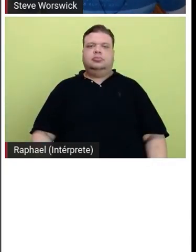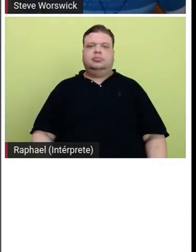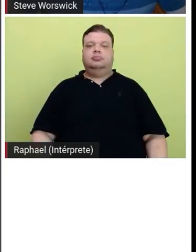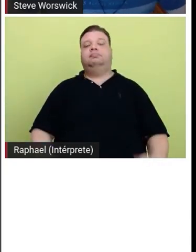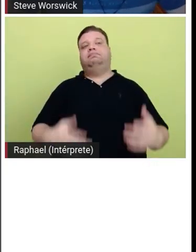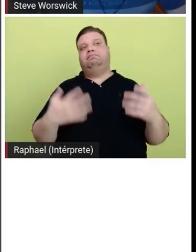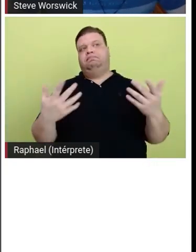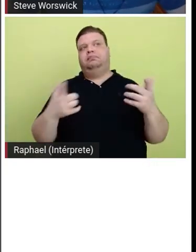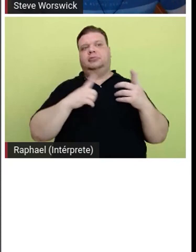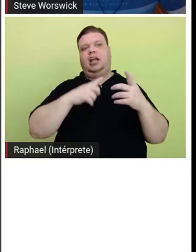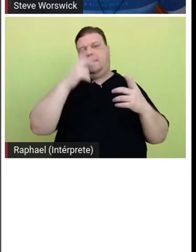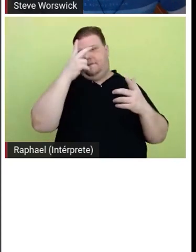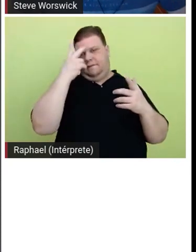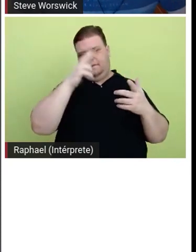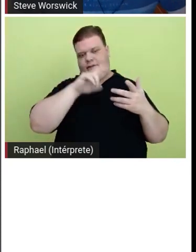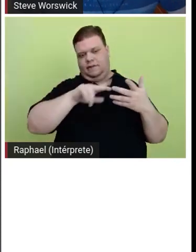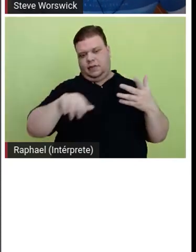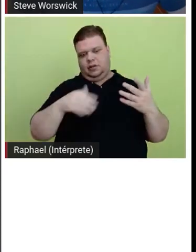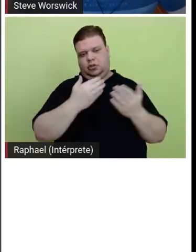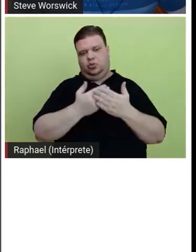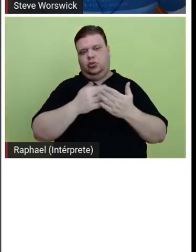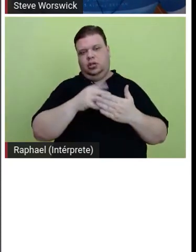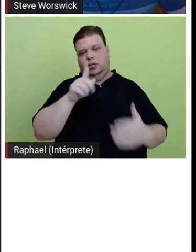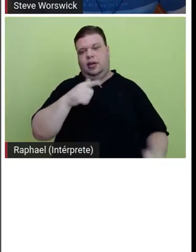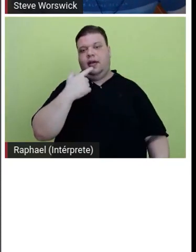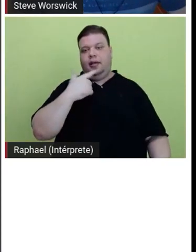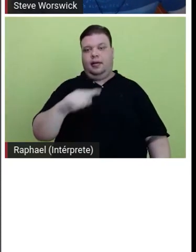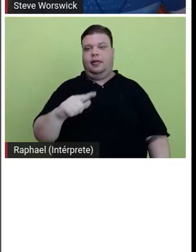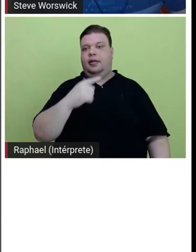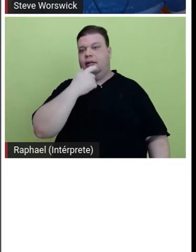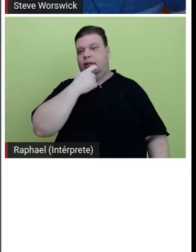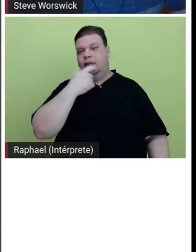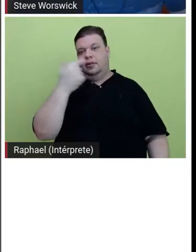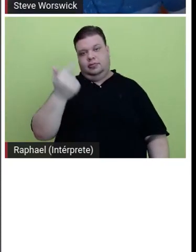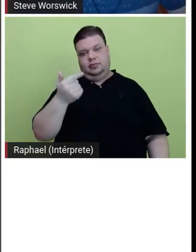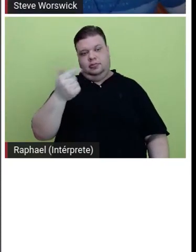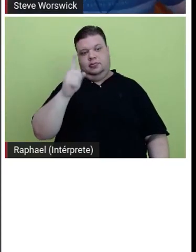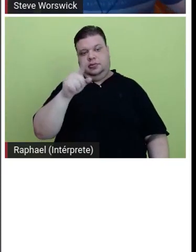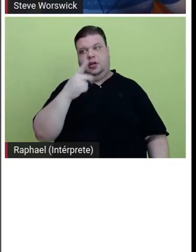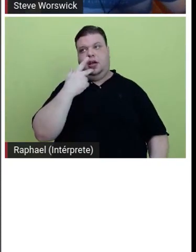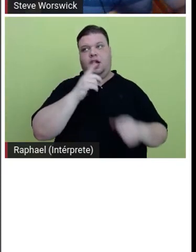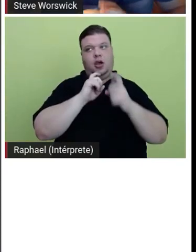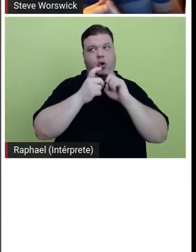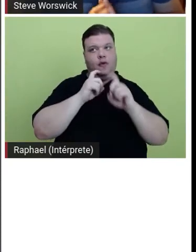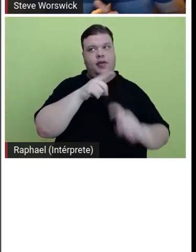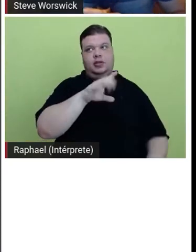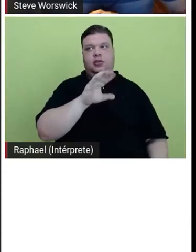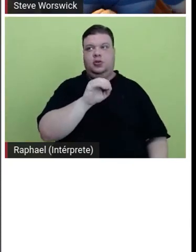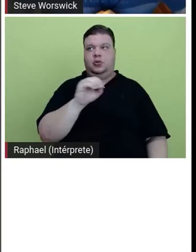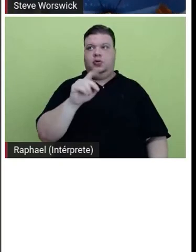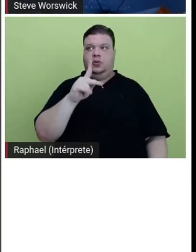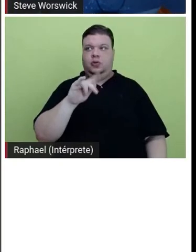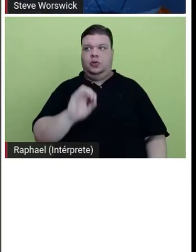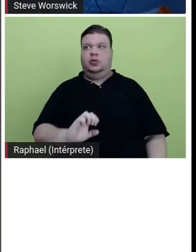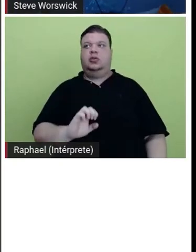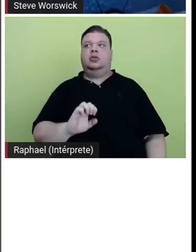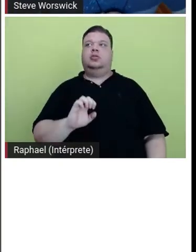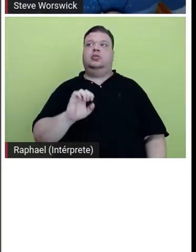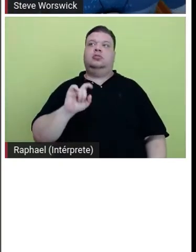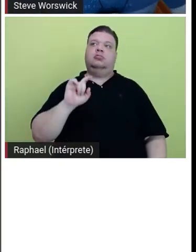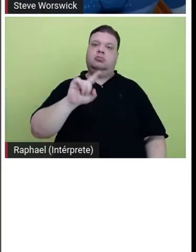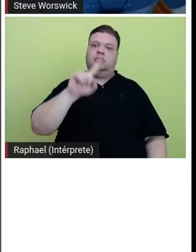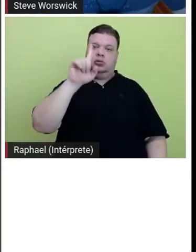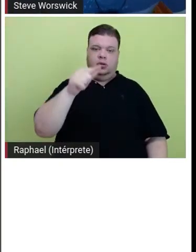English. But I also get a few cranks as well. What I mean by cranks is people who think it's actually alive. I